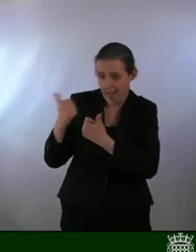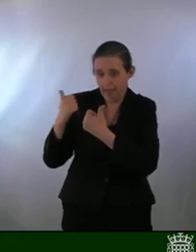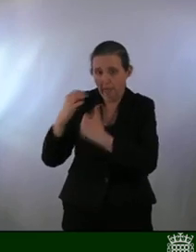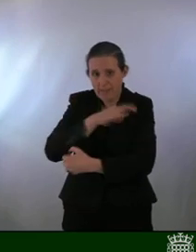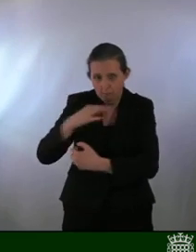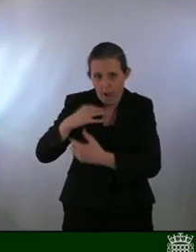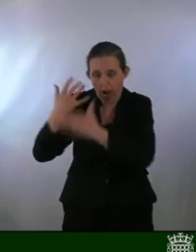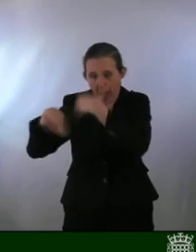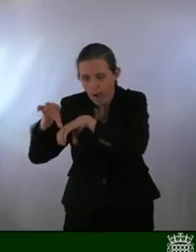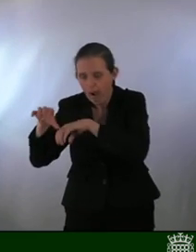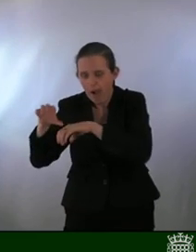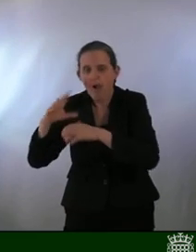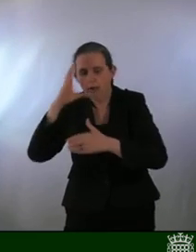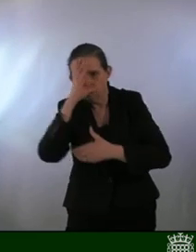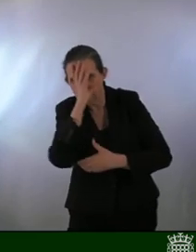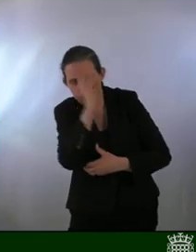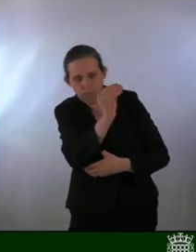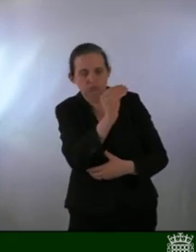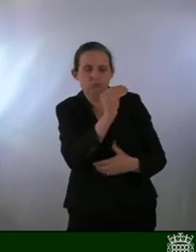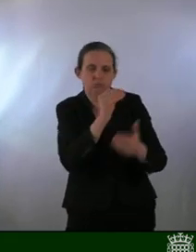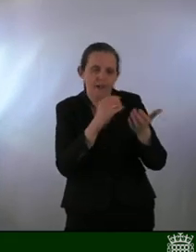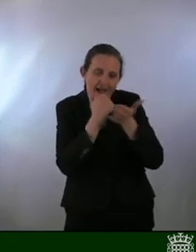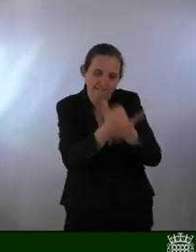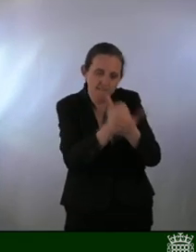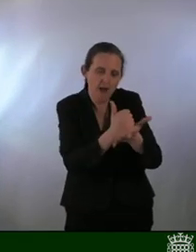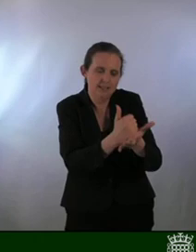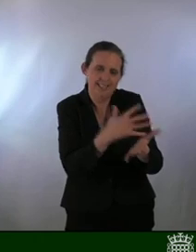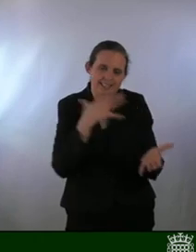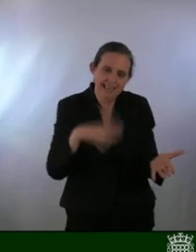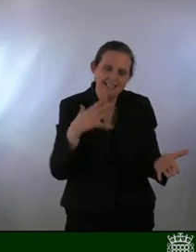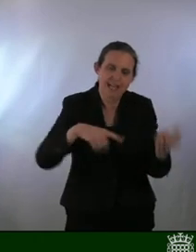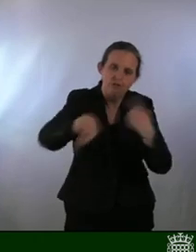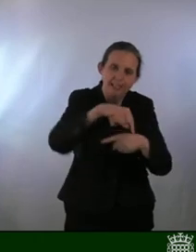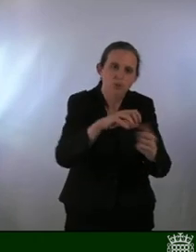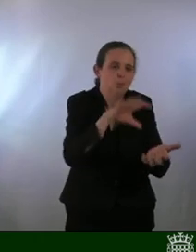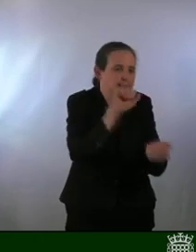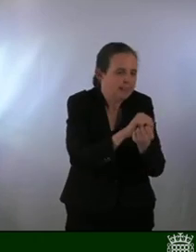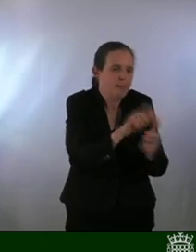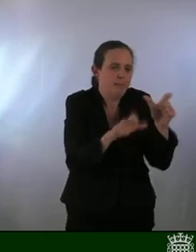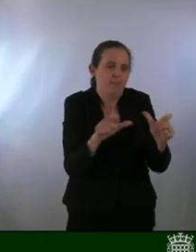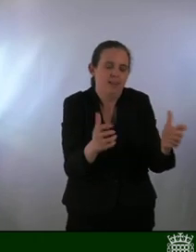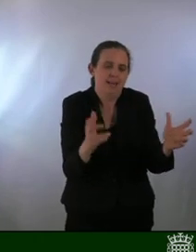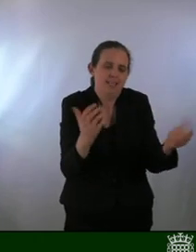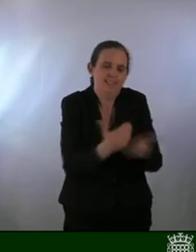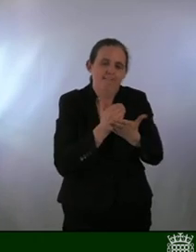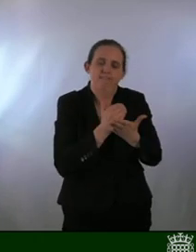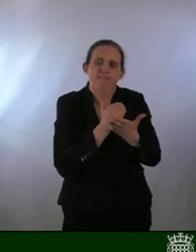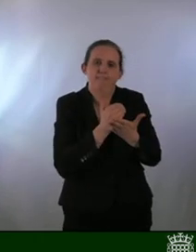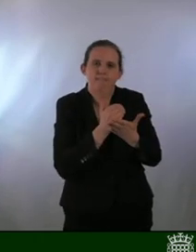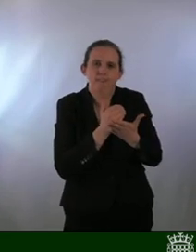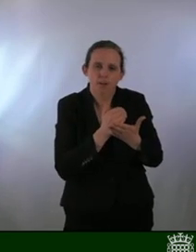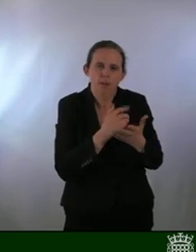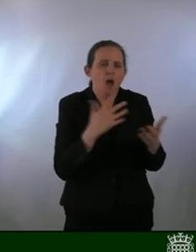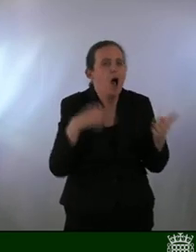deemed necessary according to the scientific advice and the medical advice to keep people safe. I understand that there are consequences,